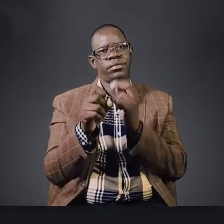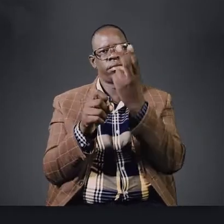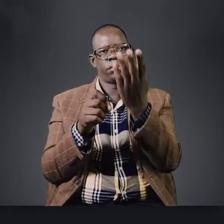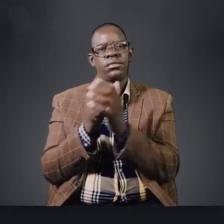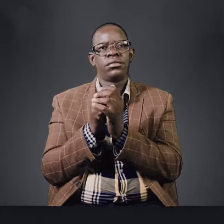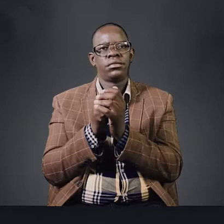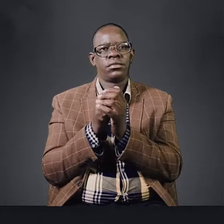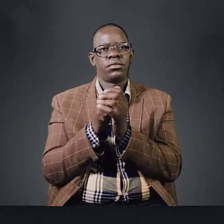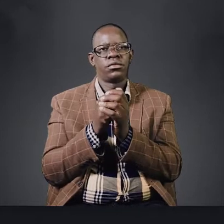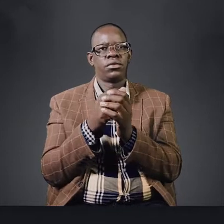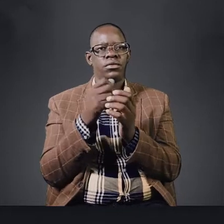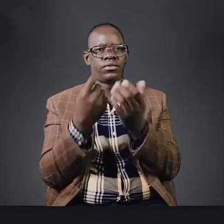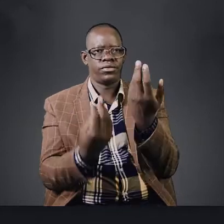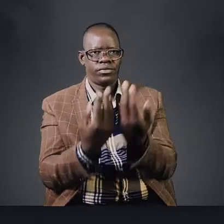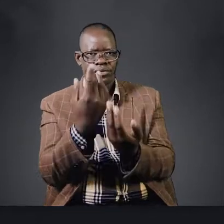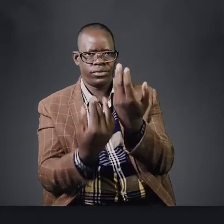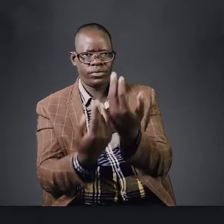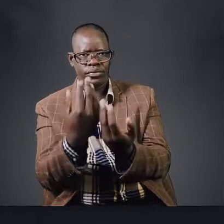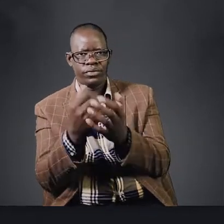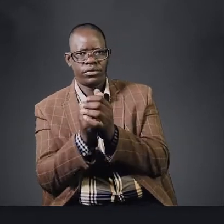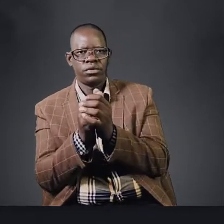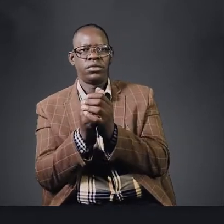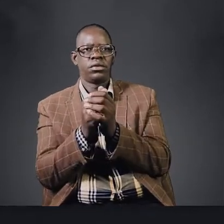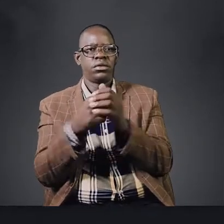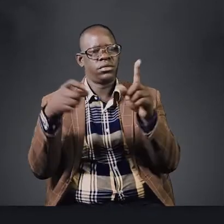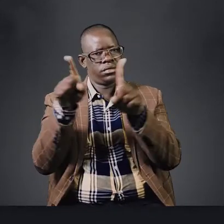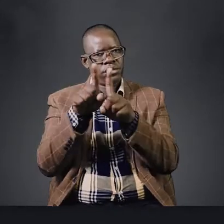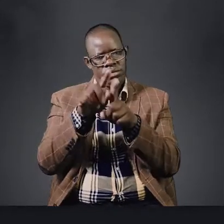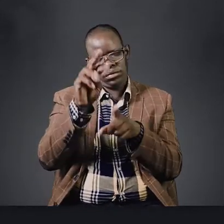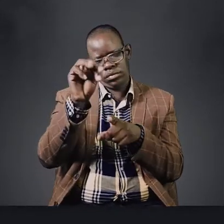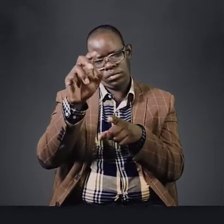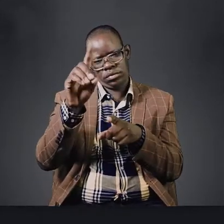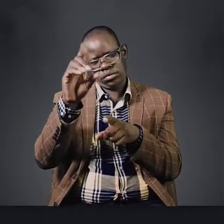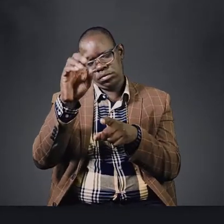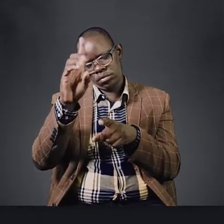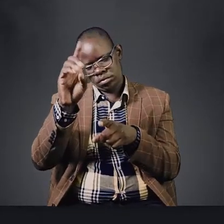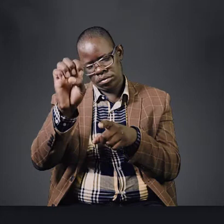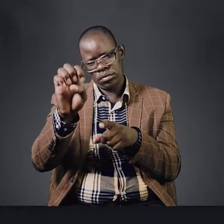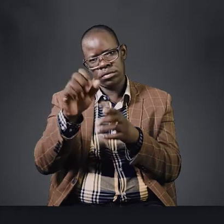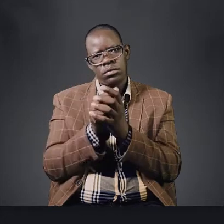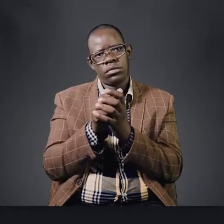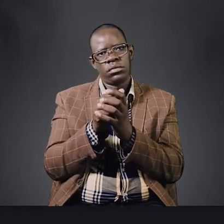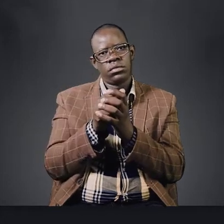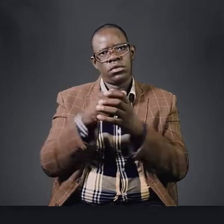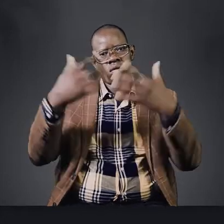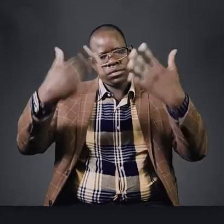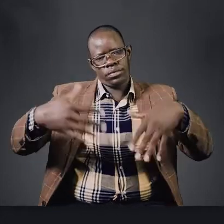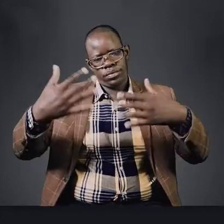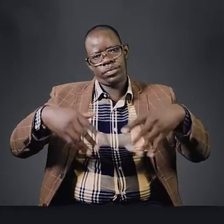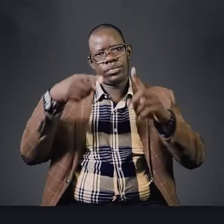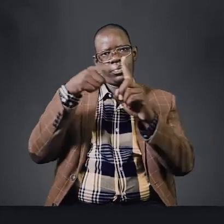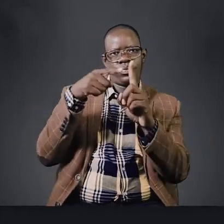monoxide. Smoke from cooking fire releases carbon dioxide and carbon monoxide. Factories such as